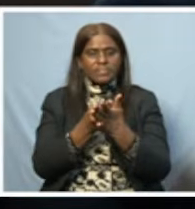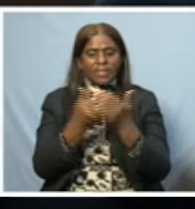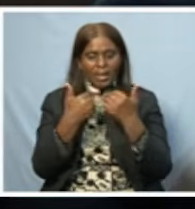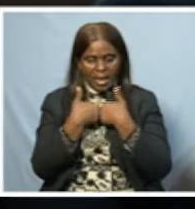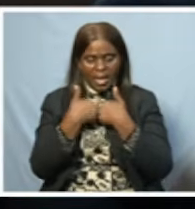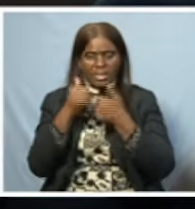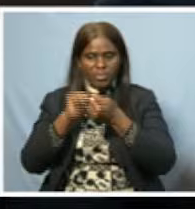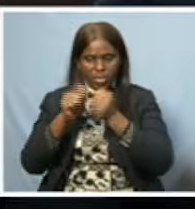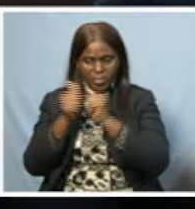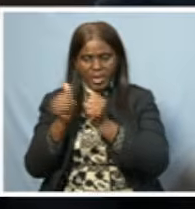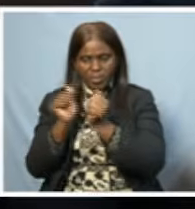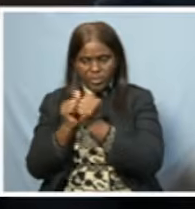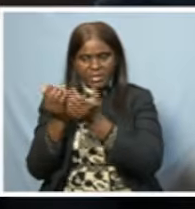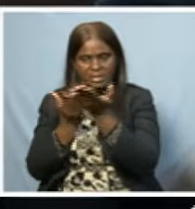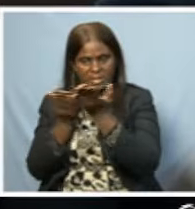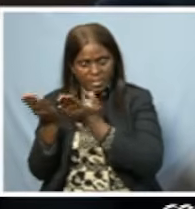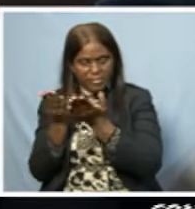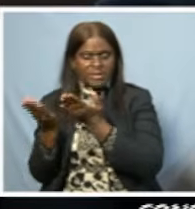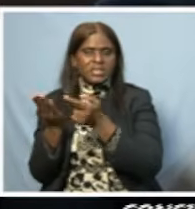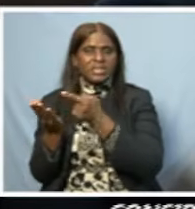affected service delivery.